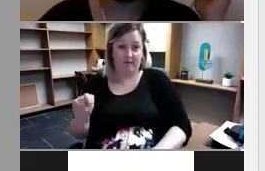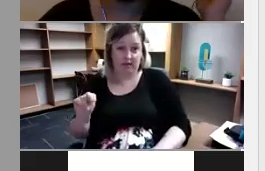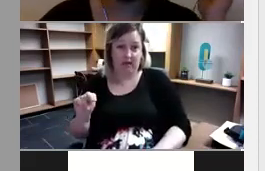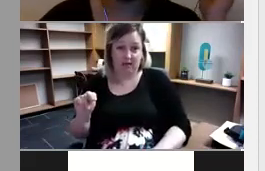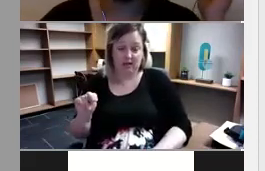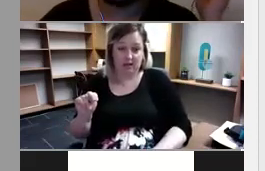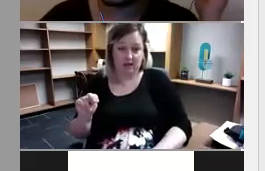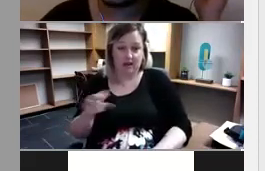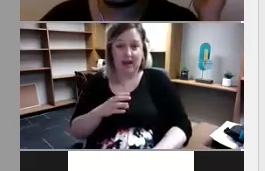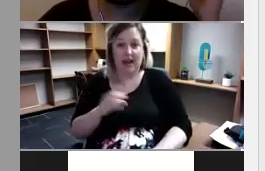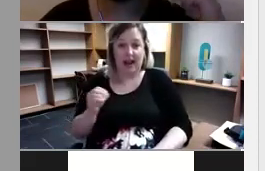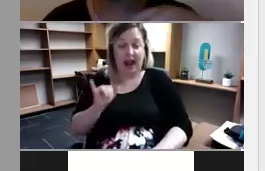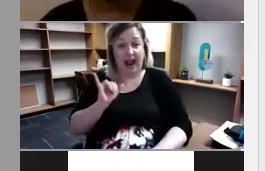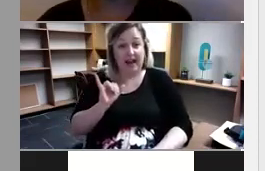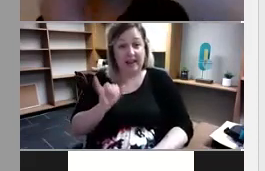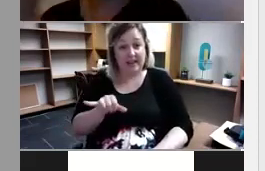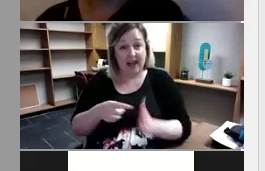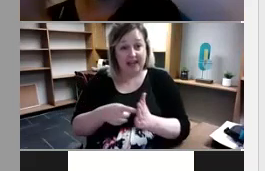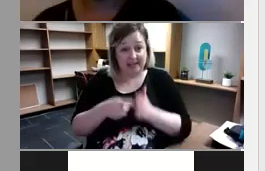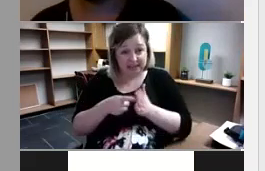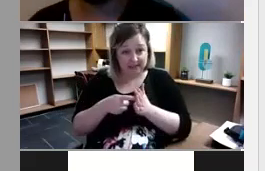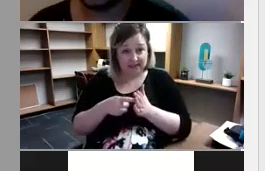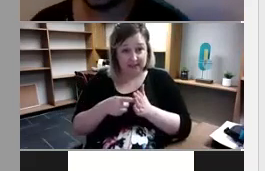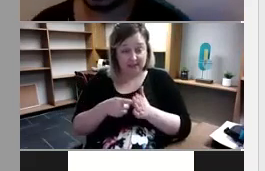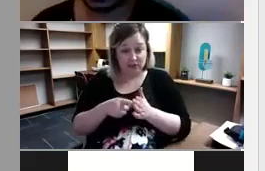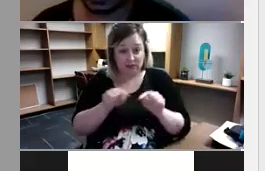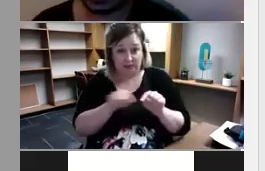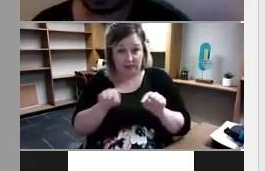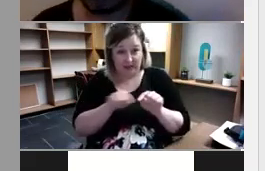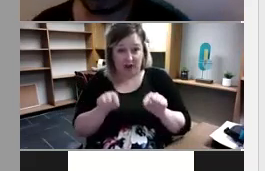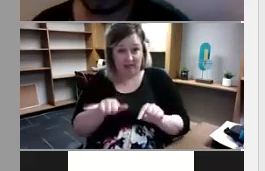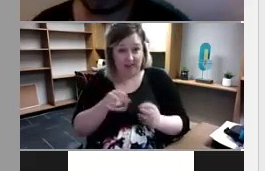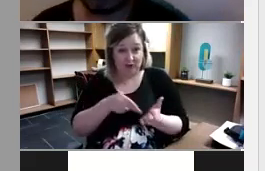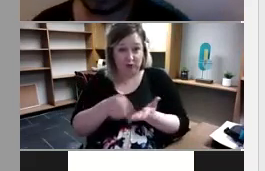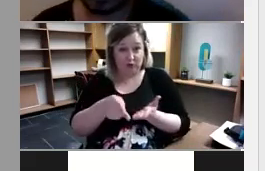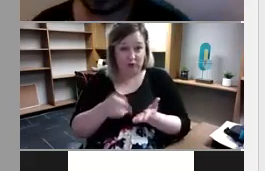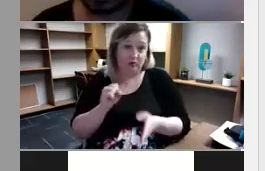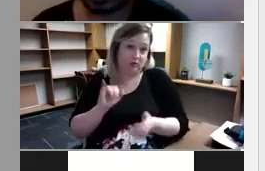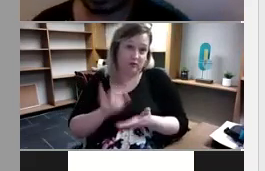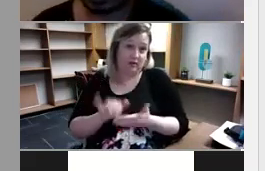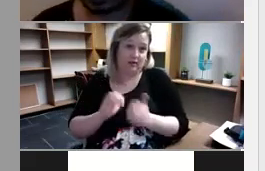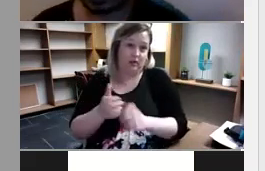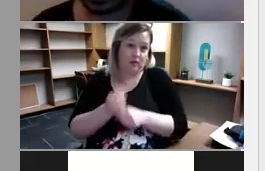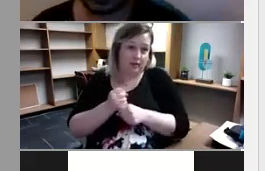this regularity condition holds, and that is why we directly have theta of n. Yes.